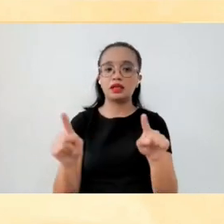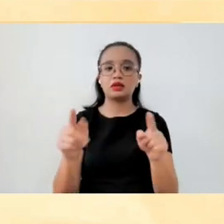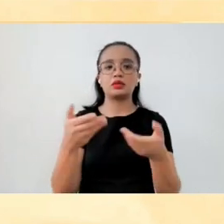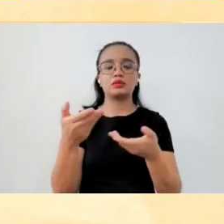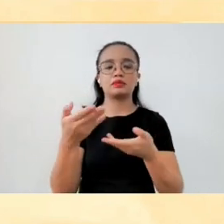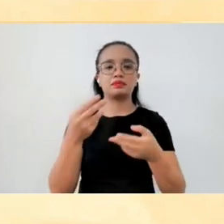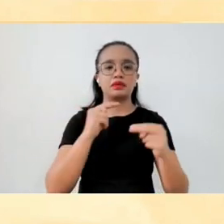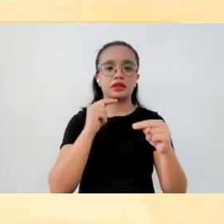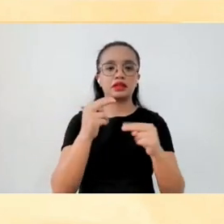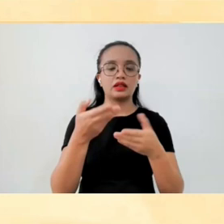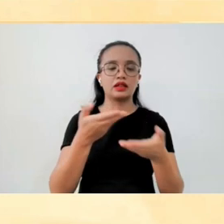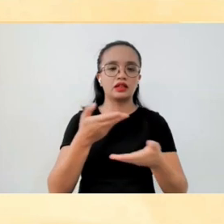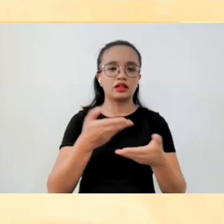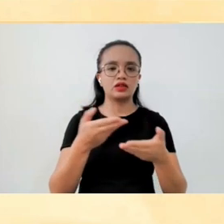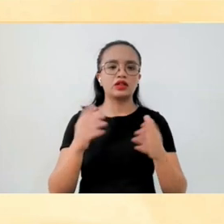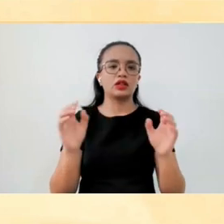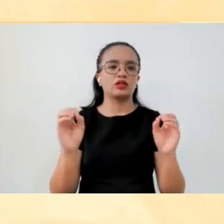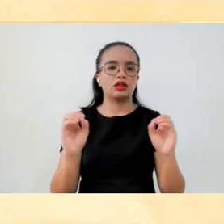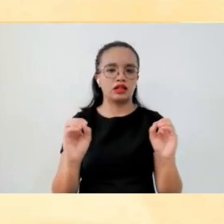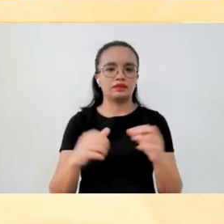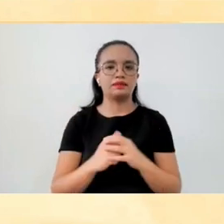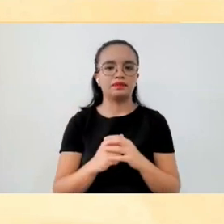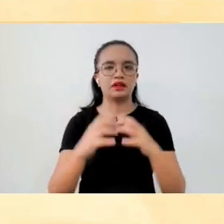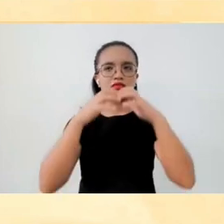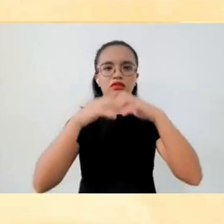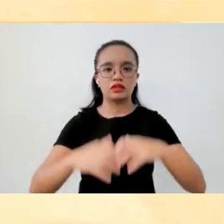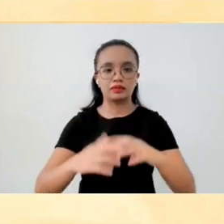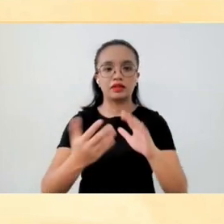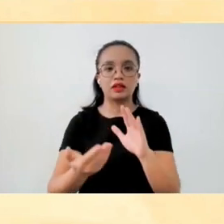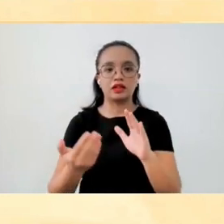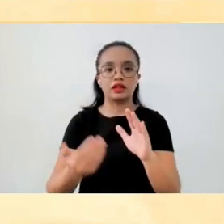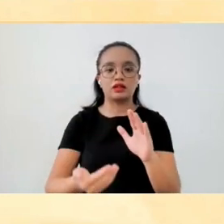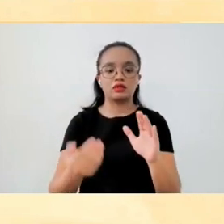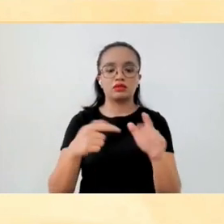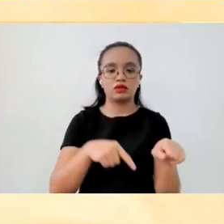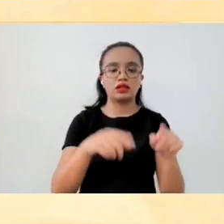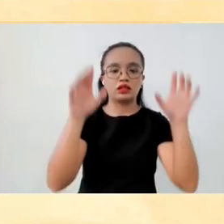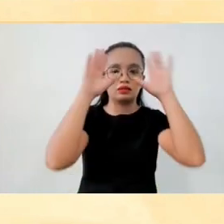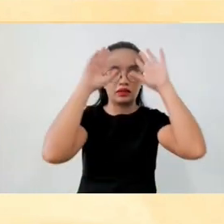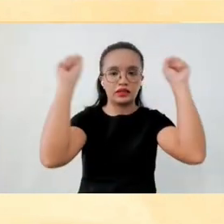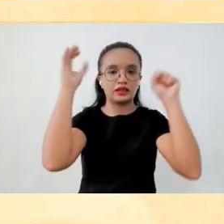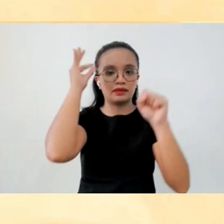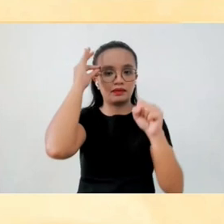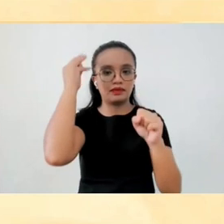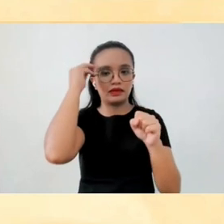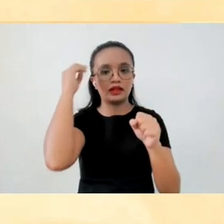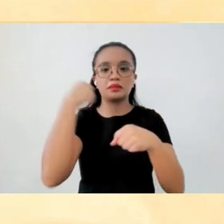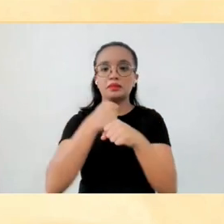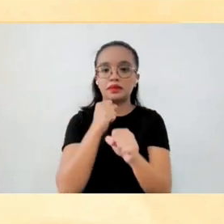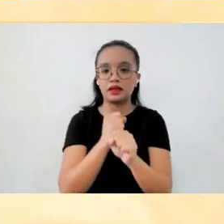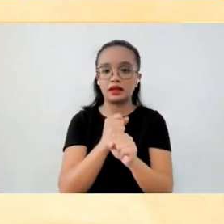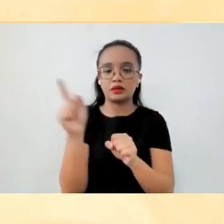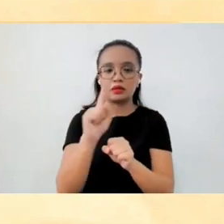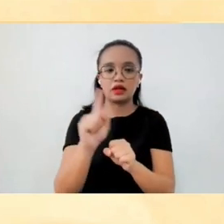peace process broke down when the then President Ferdinand Marcos unilaterally created the